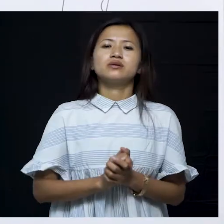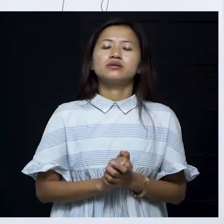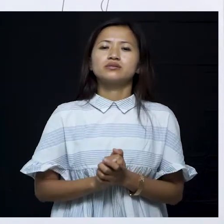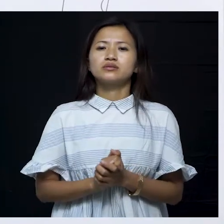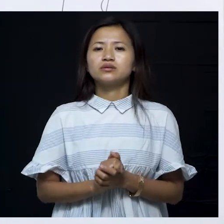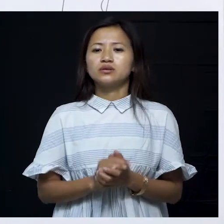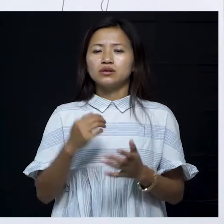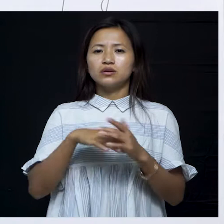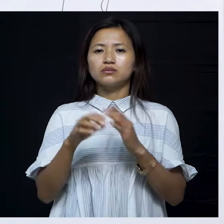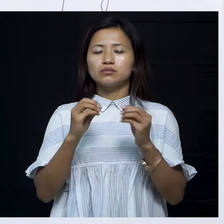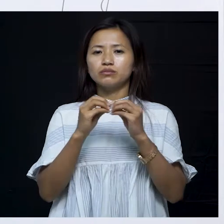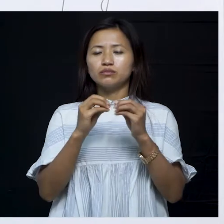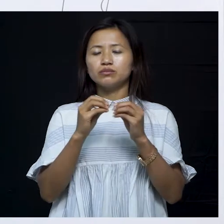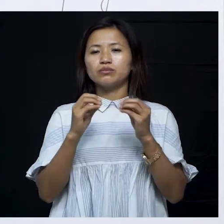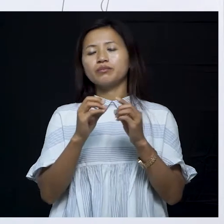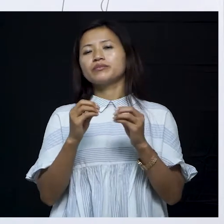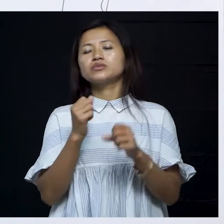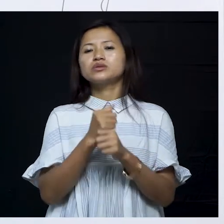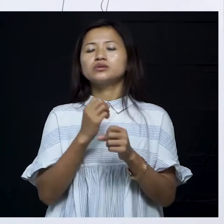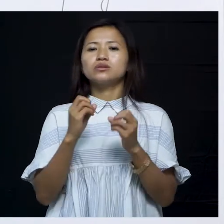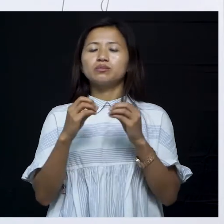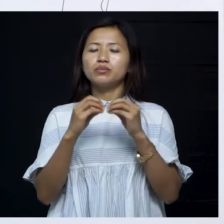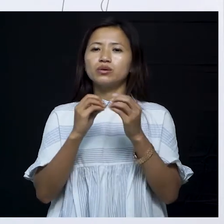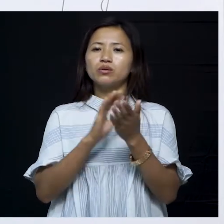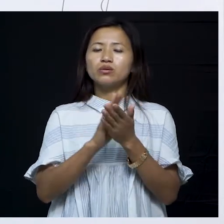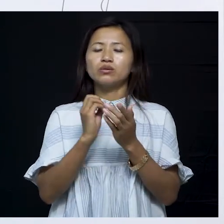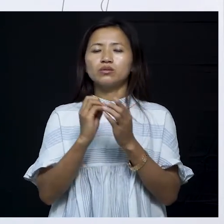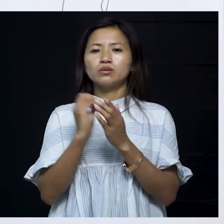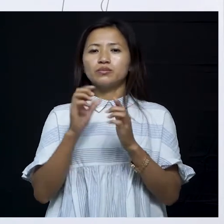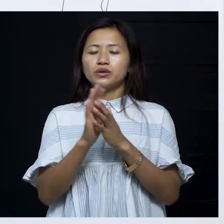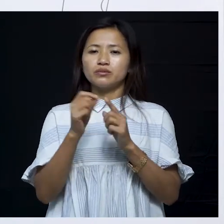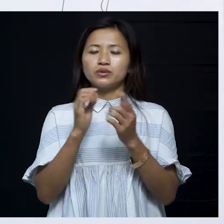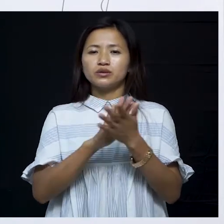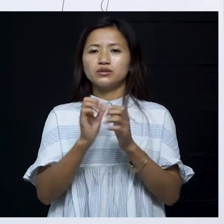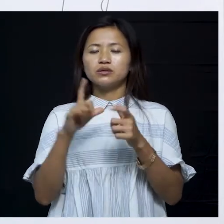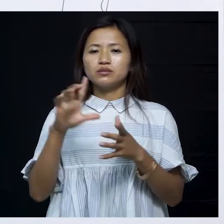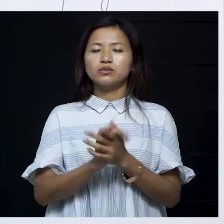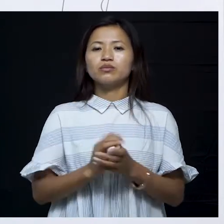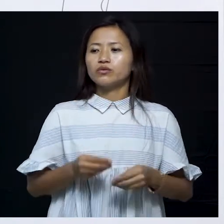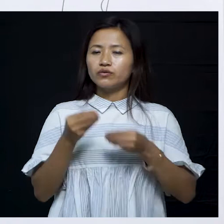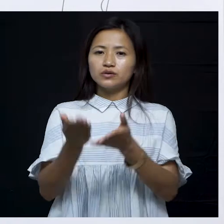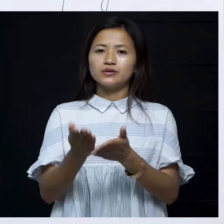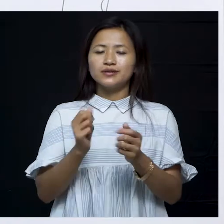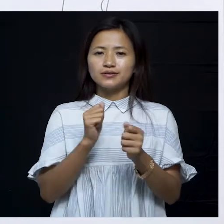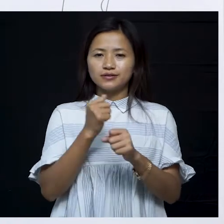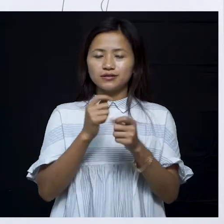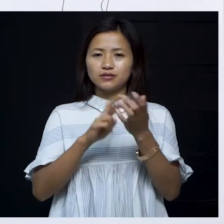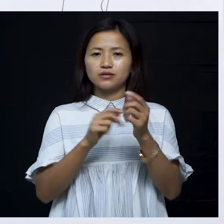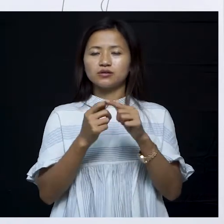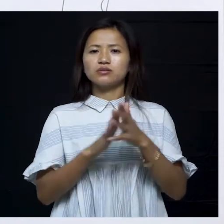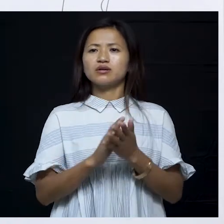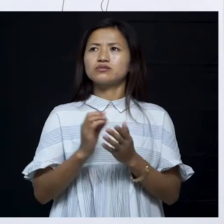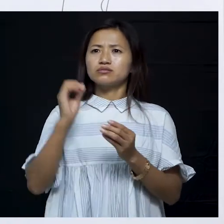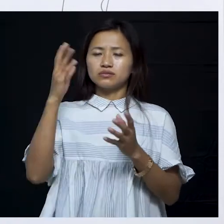heavy electricals in Bhopal and Bharatpur, and where these they used to provide generators,